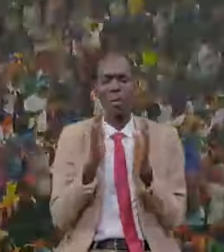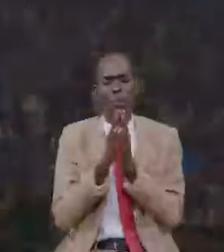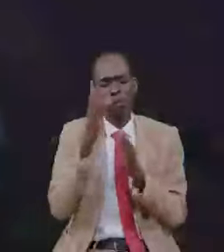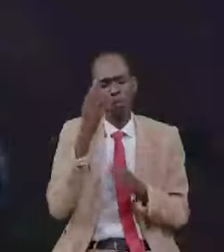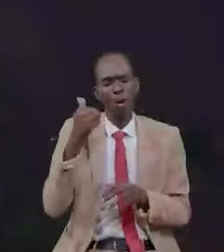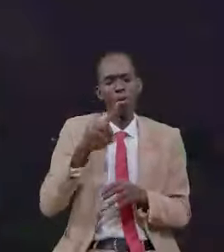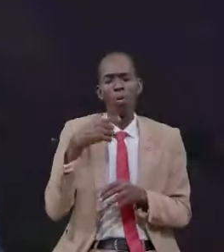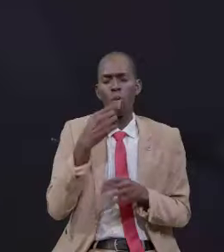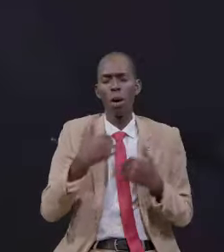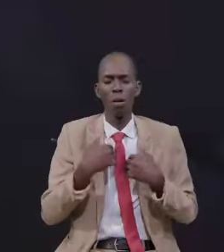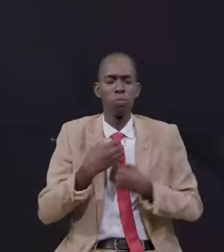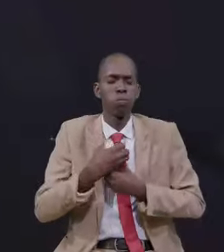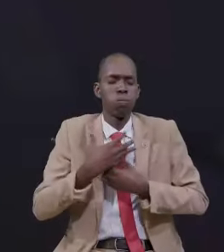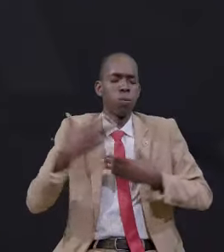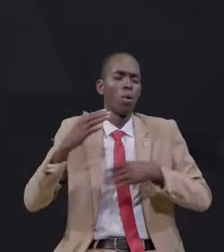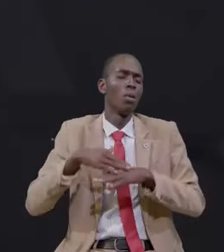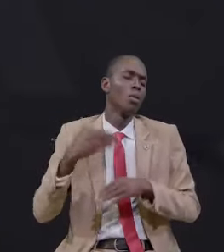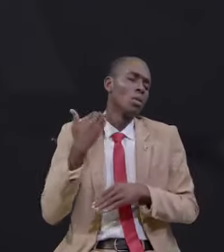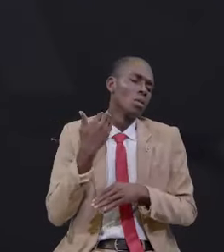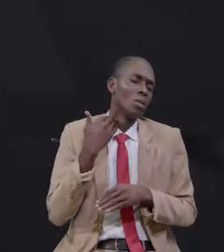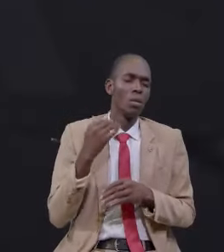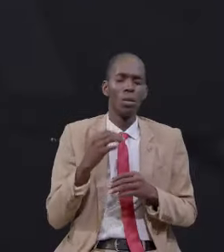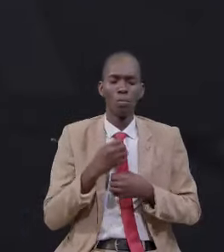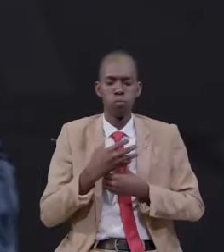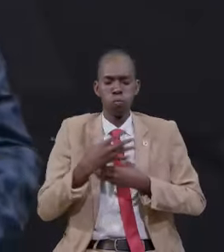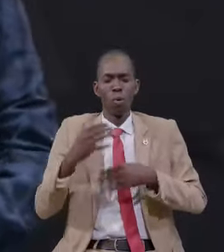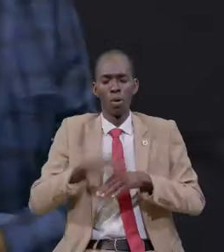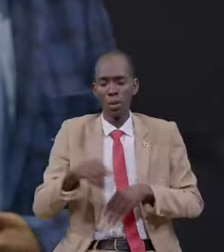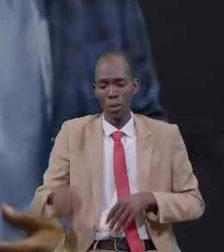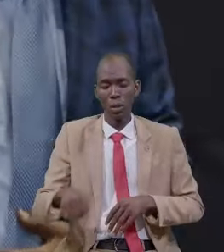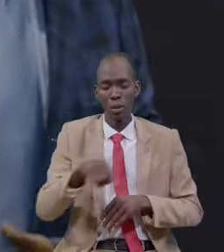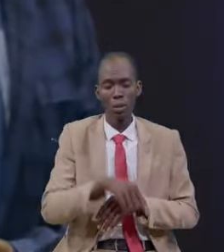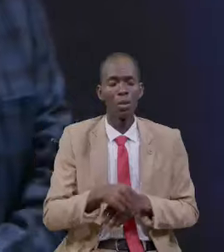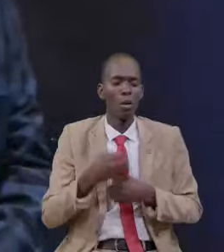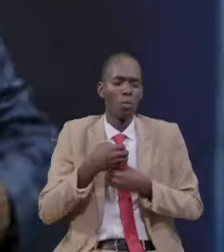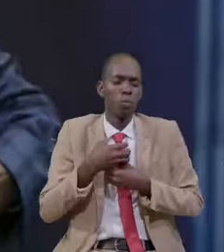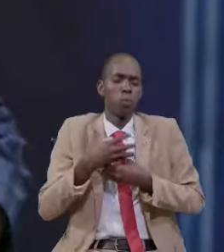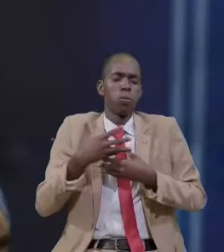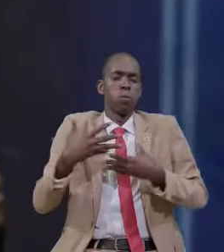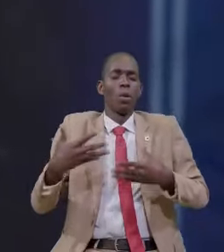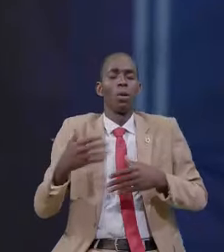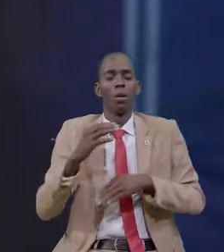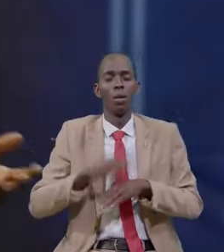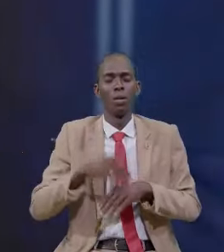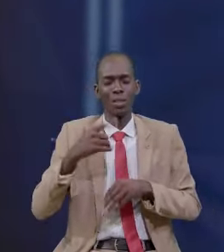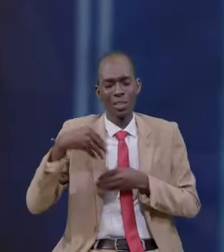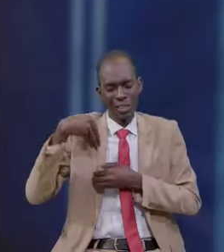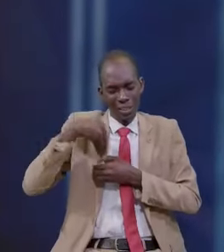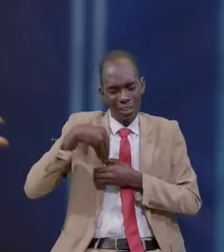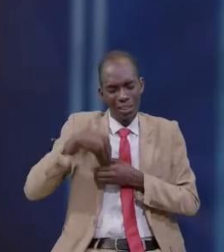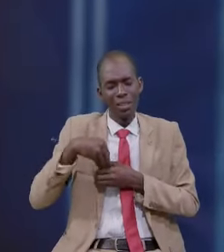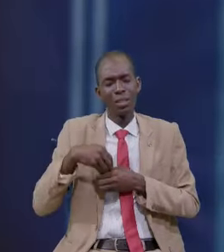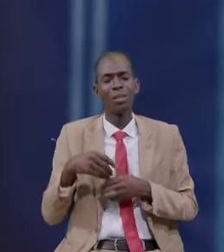the neck, goiter, swelling in the legs, elephantiasis, swelling on the inside, tumor